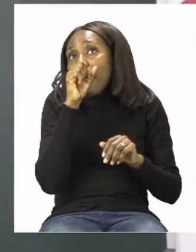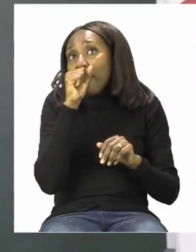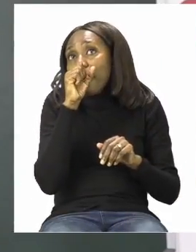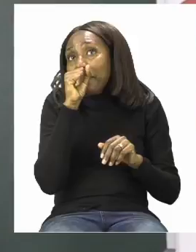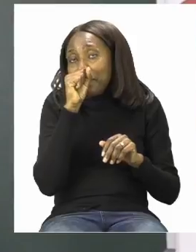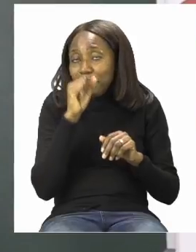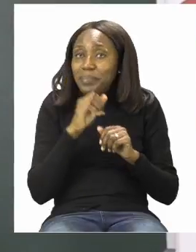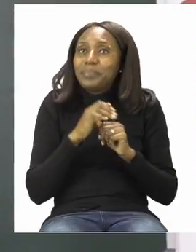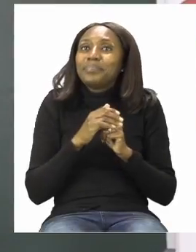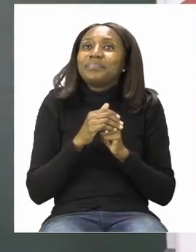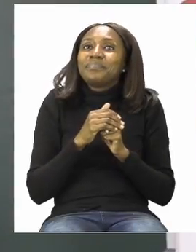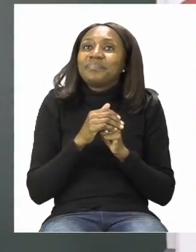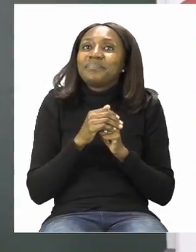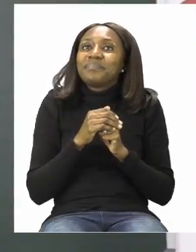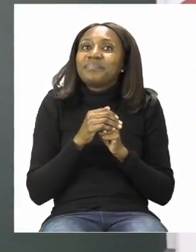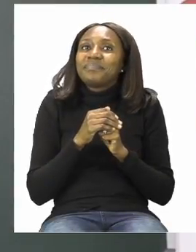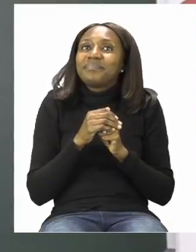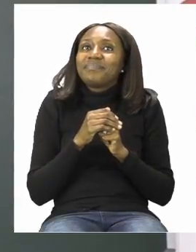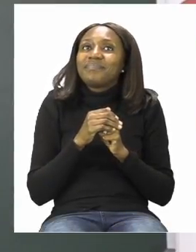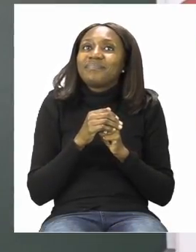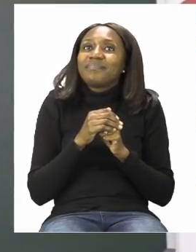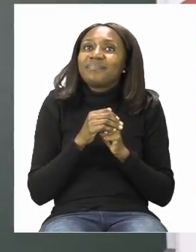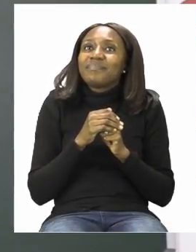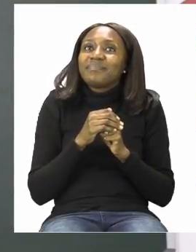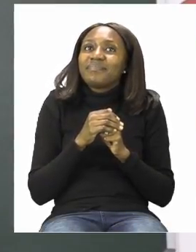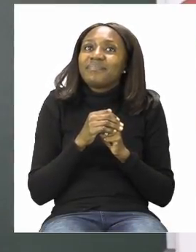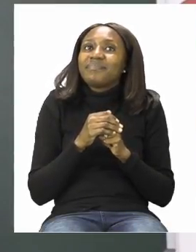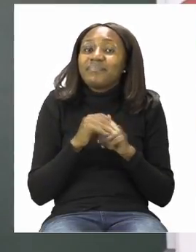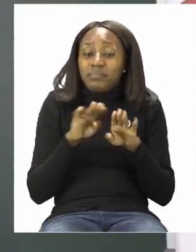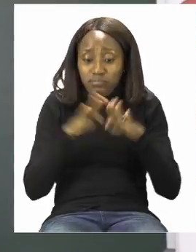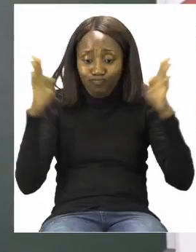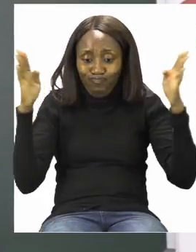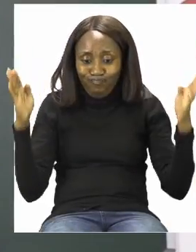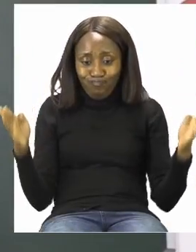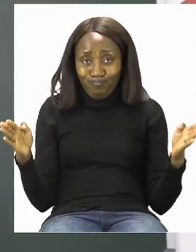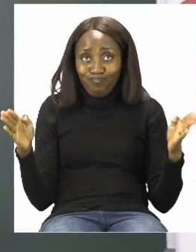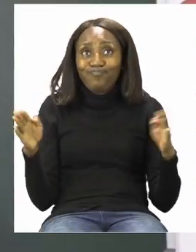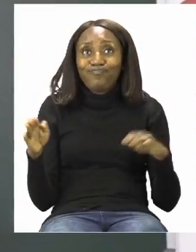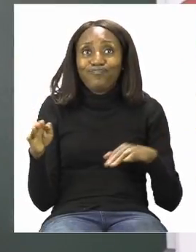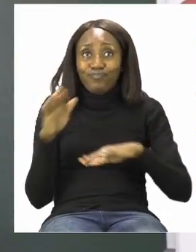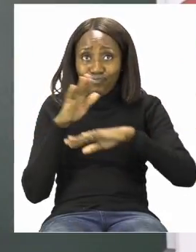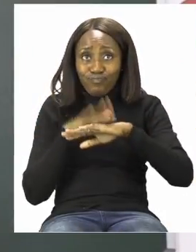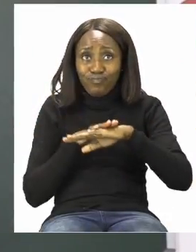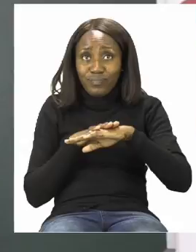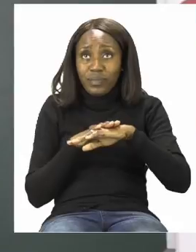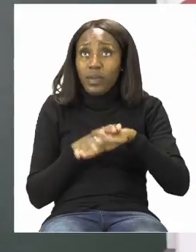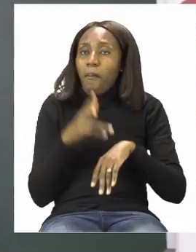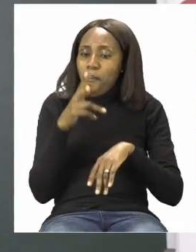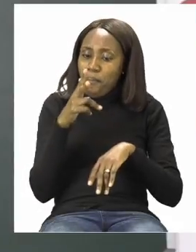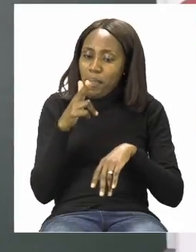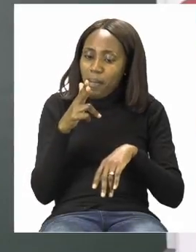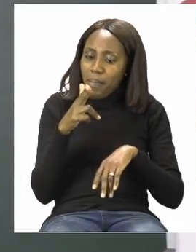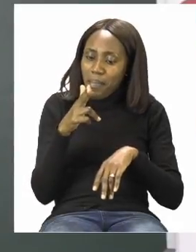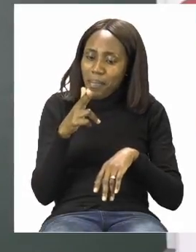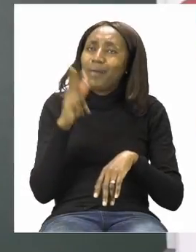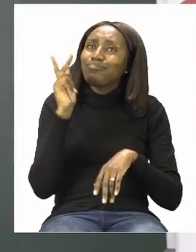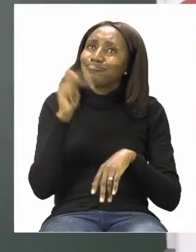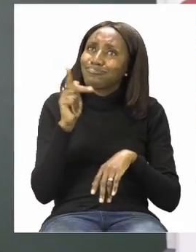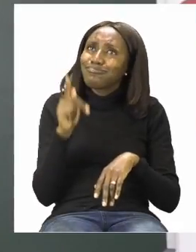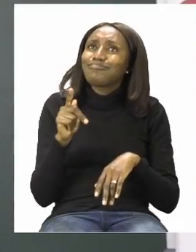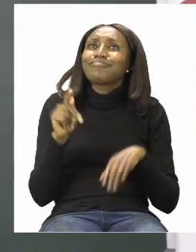also orange. On the table, my pair of scissors